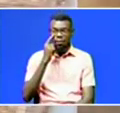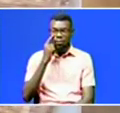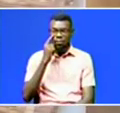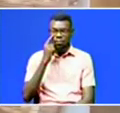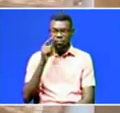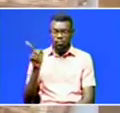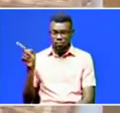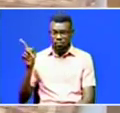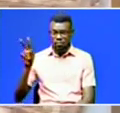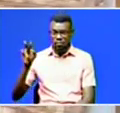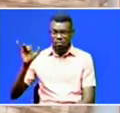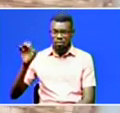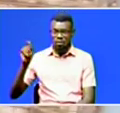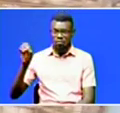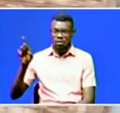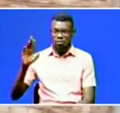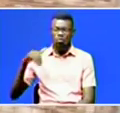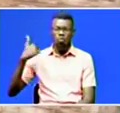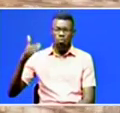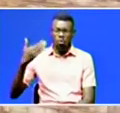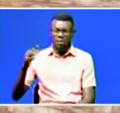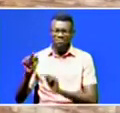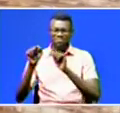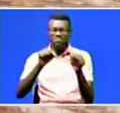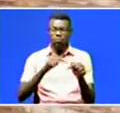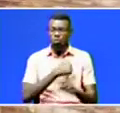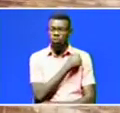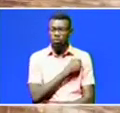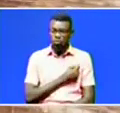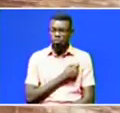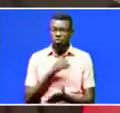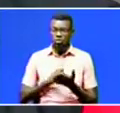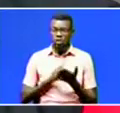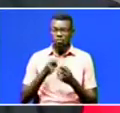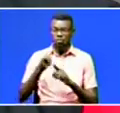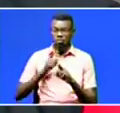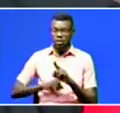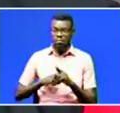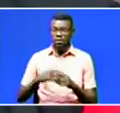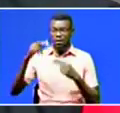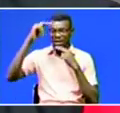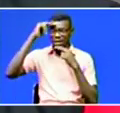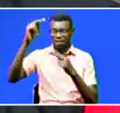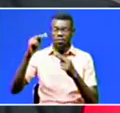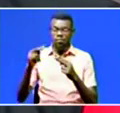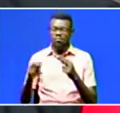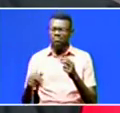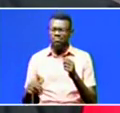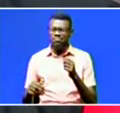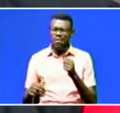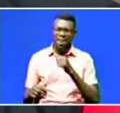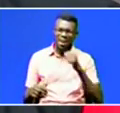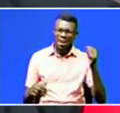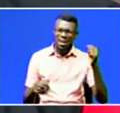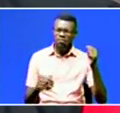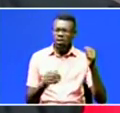Victor Were was always a guest at the optician's since he was in high school. They just told me my left eye is weak, but